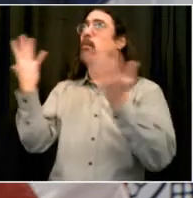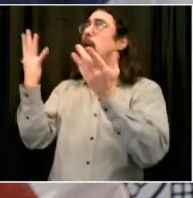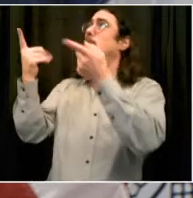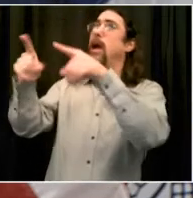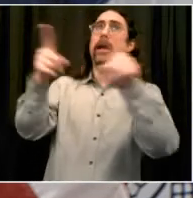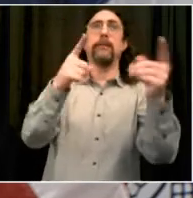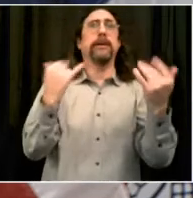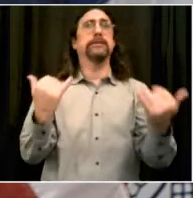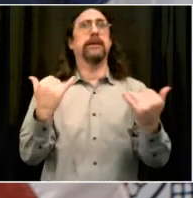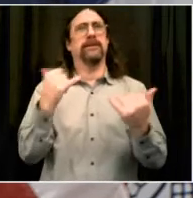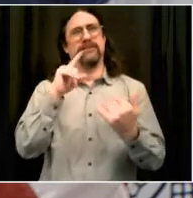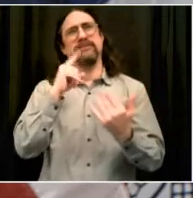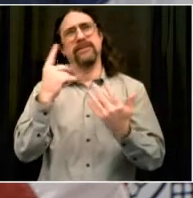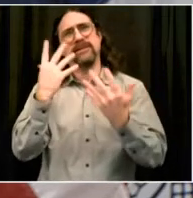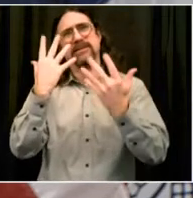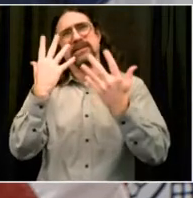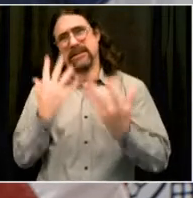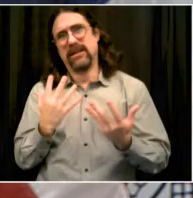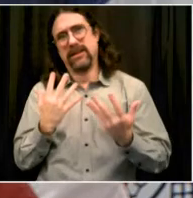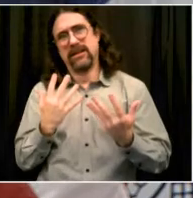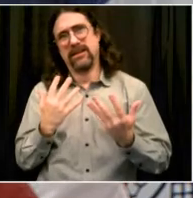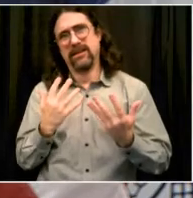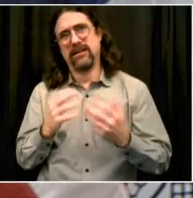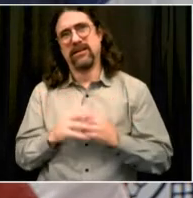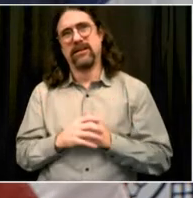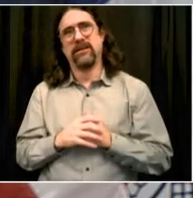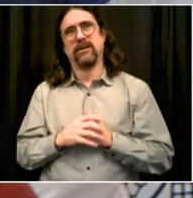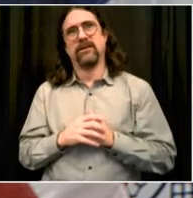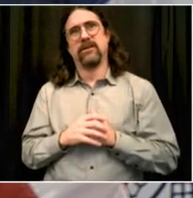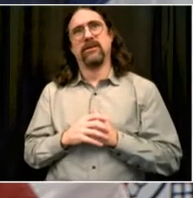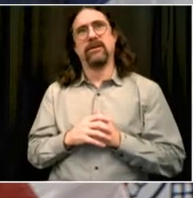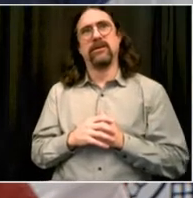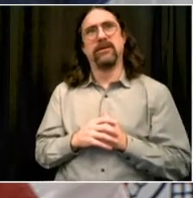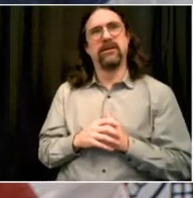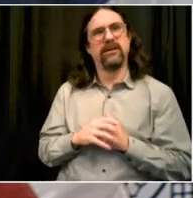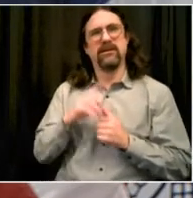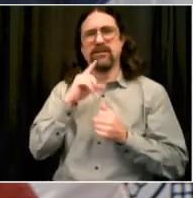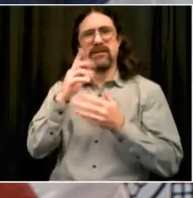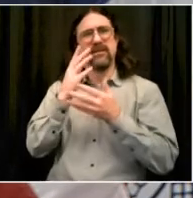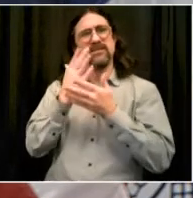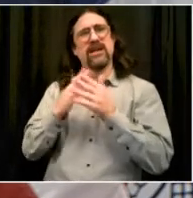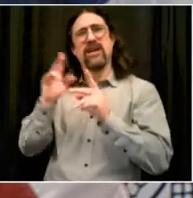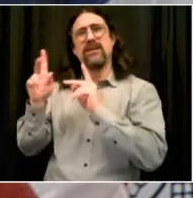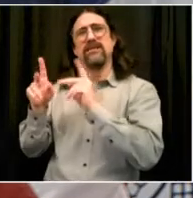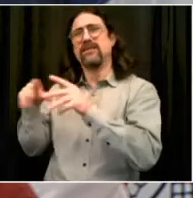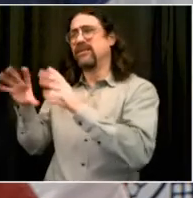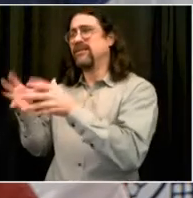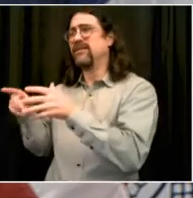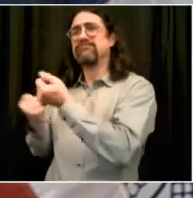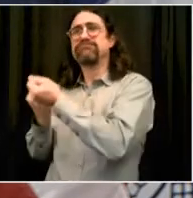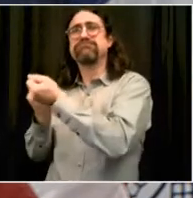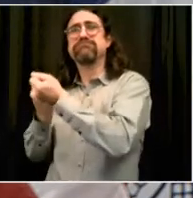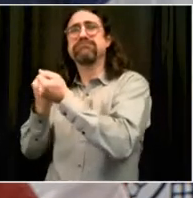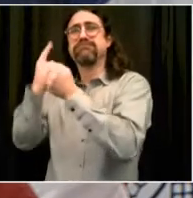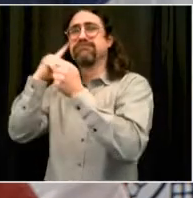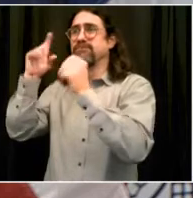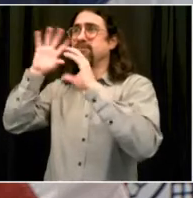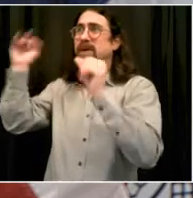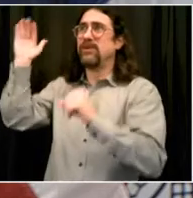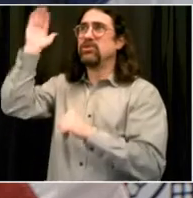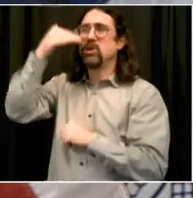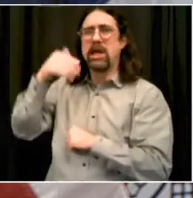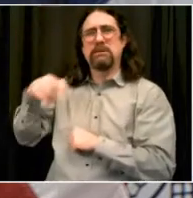before. It's not like people haven't been negative towards public health policies before